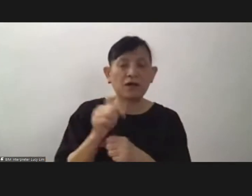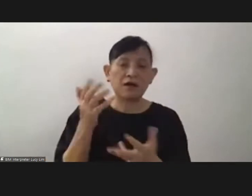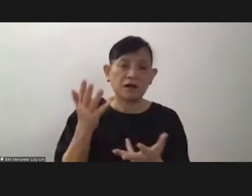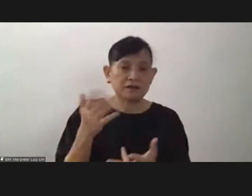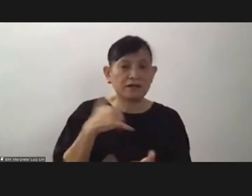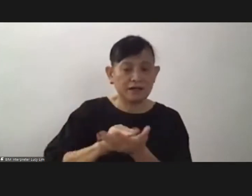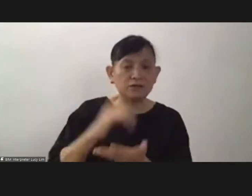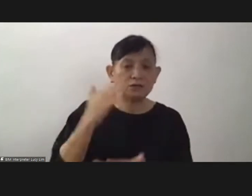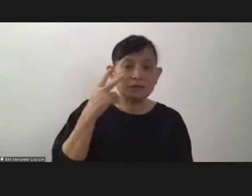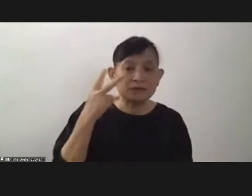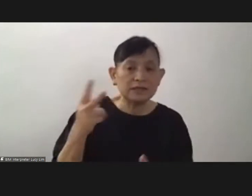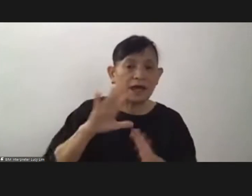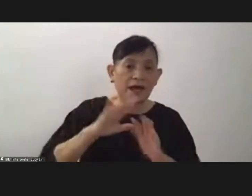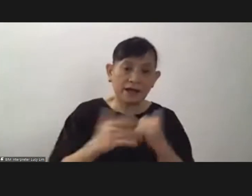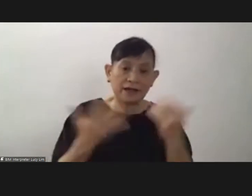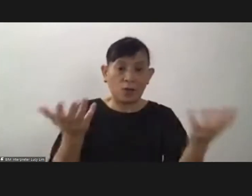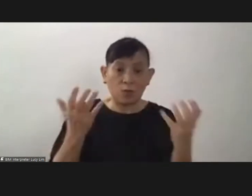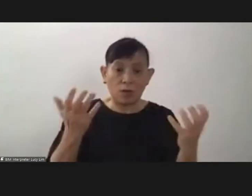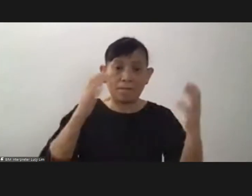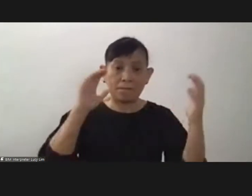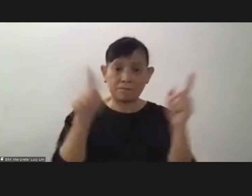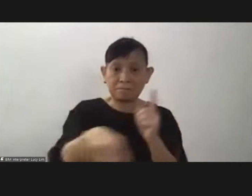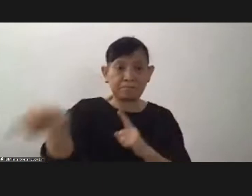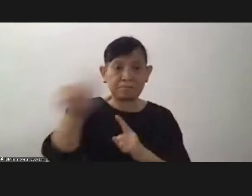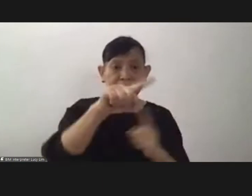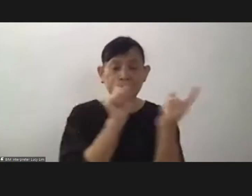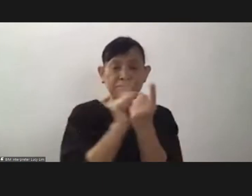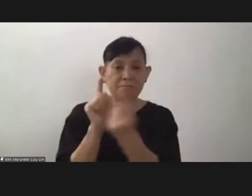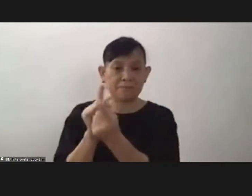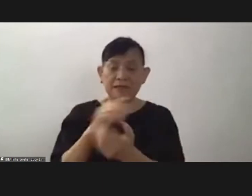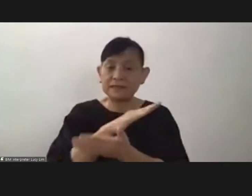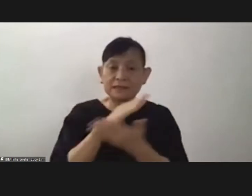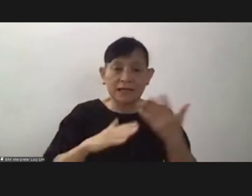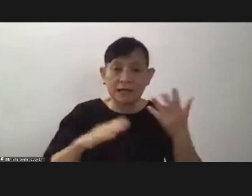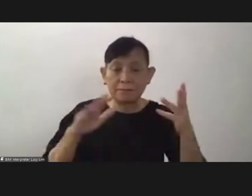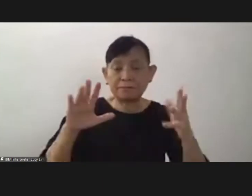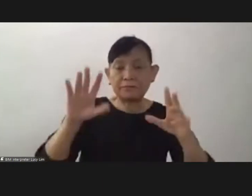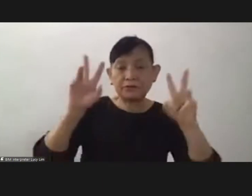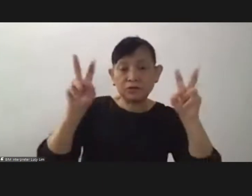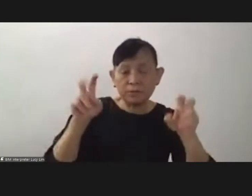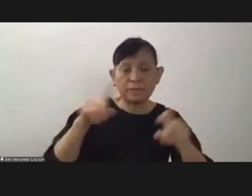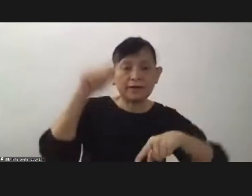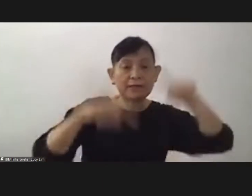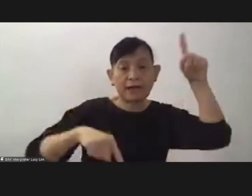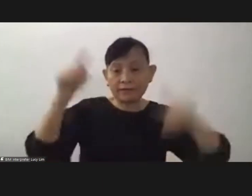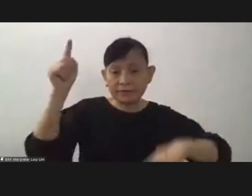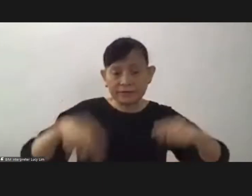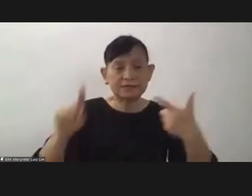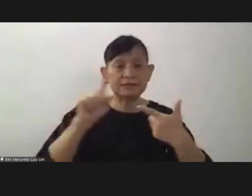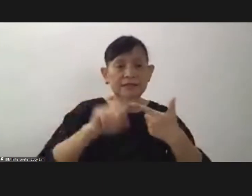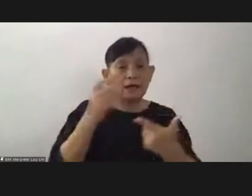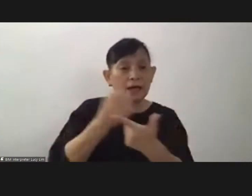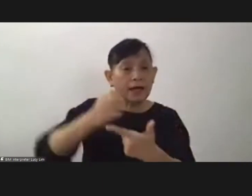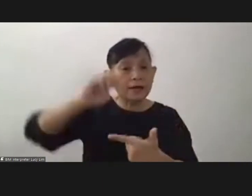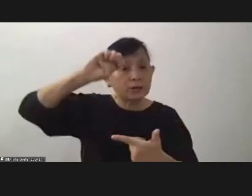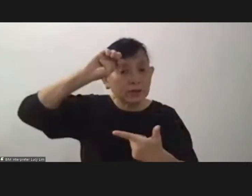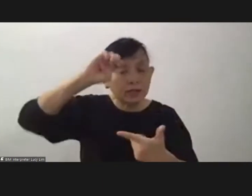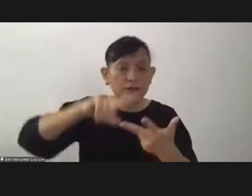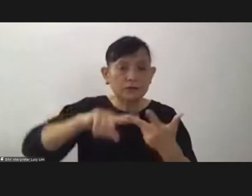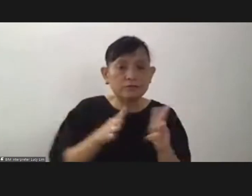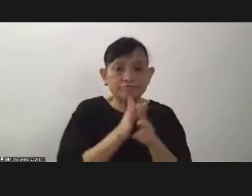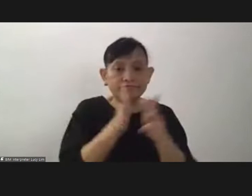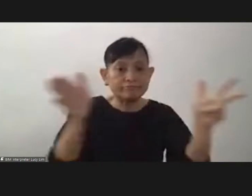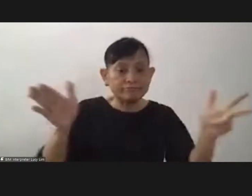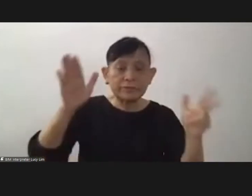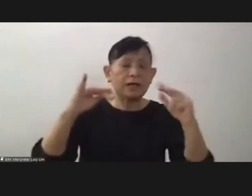cannot wait for you to meet them all. Some of the topics that will be covered include diversity, education, gender